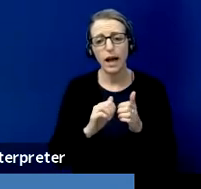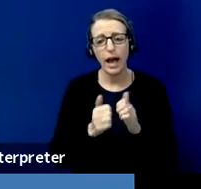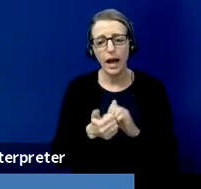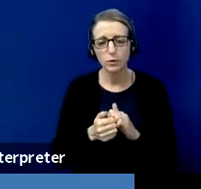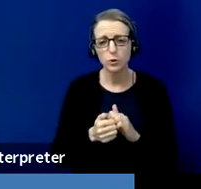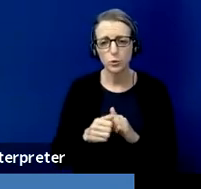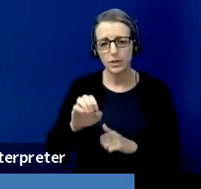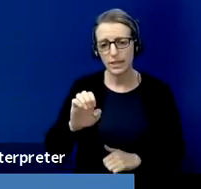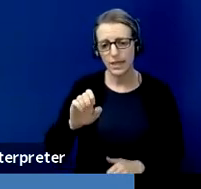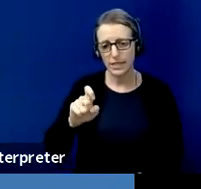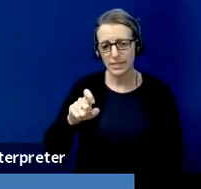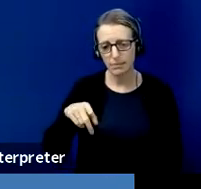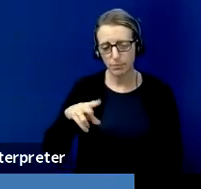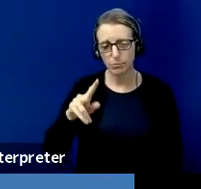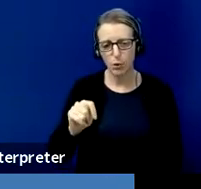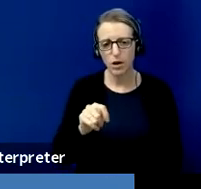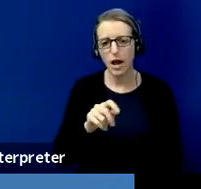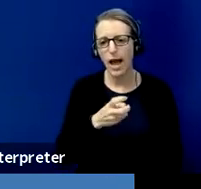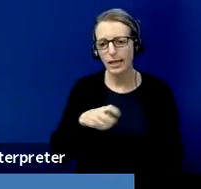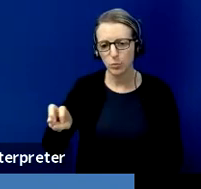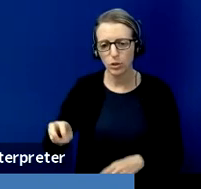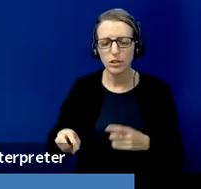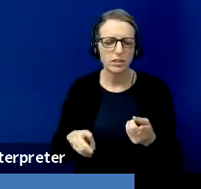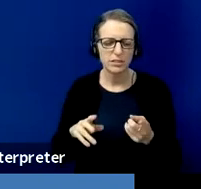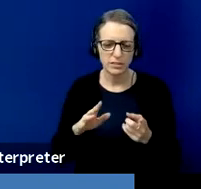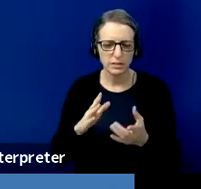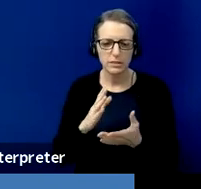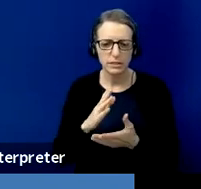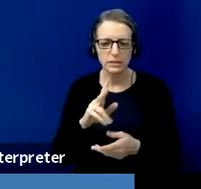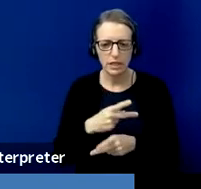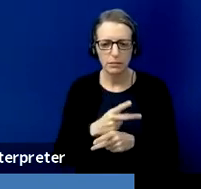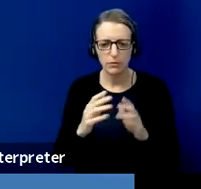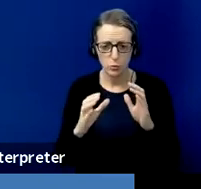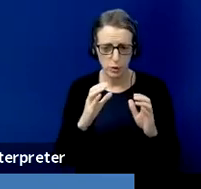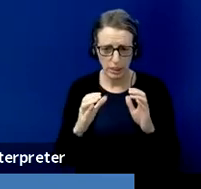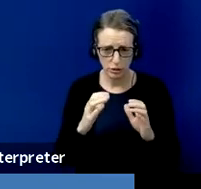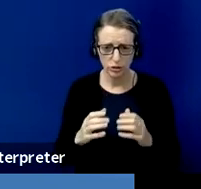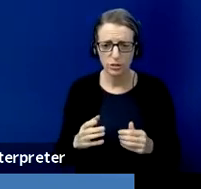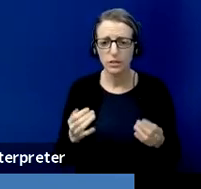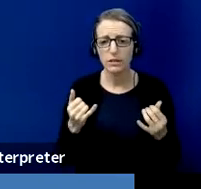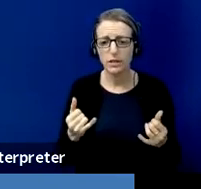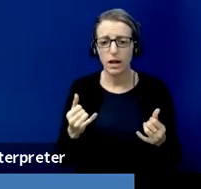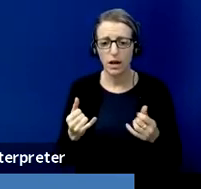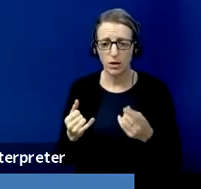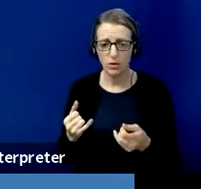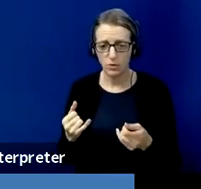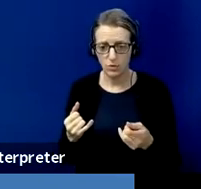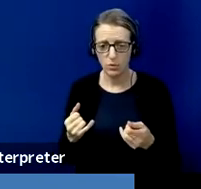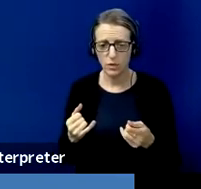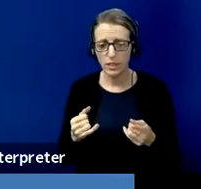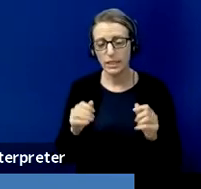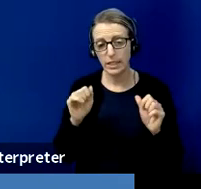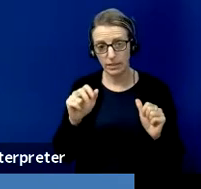export. So this is a form of communication. We now have the ability to look